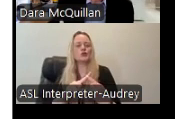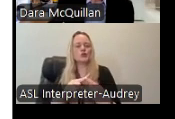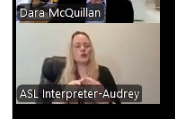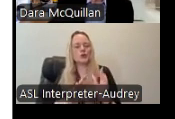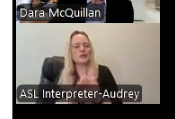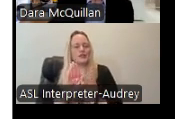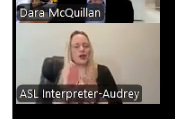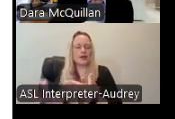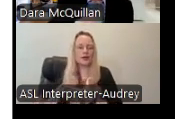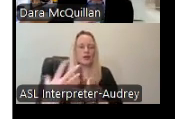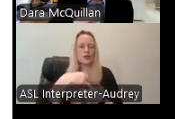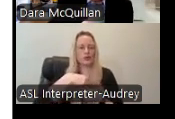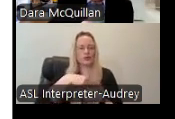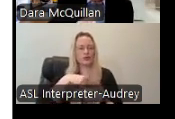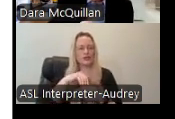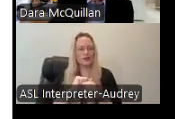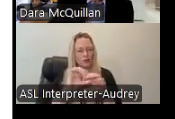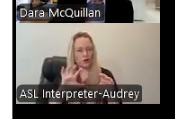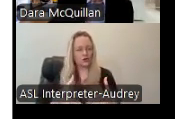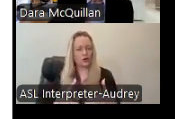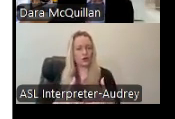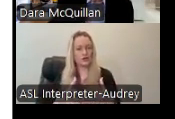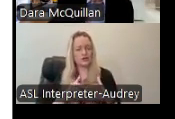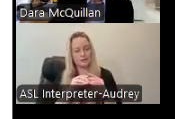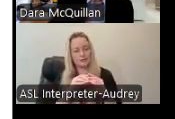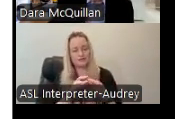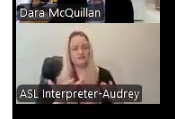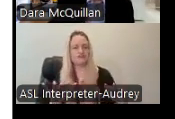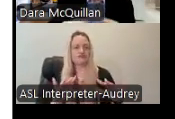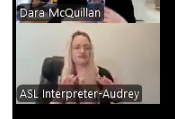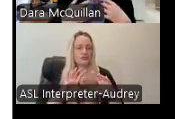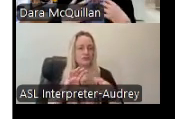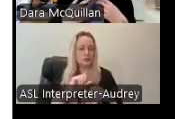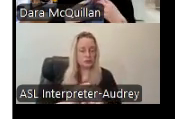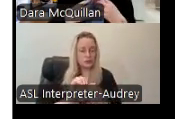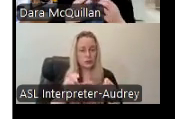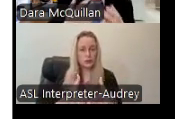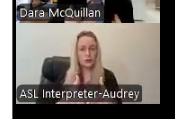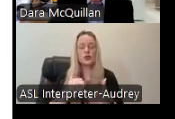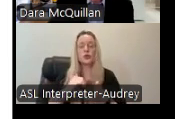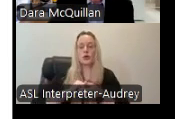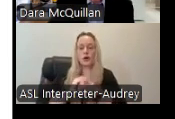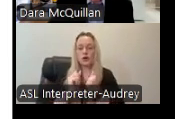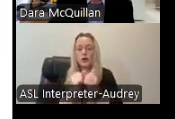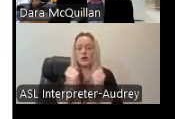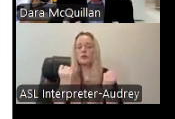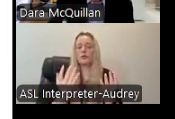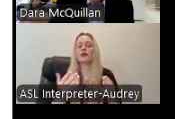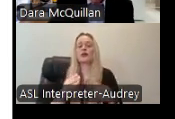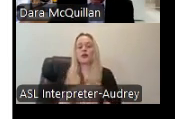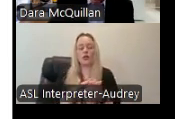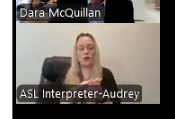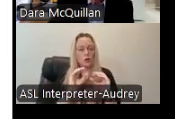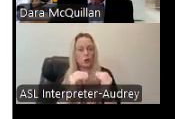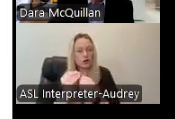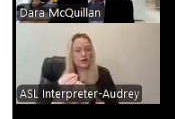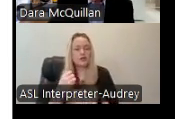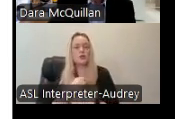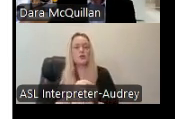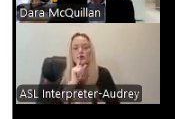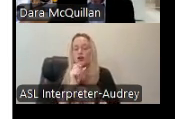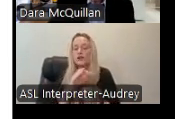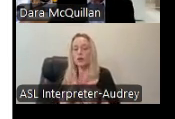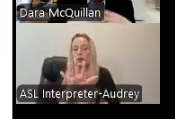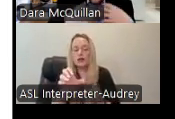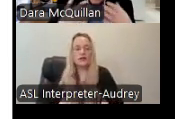workforce. And we partner with a lot of local organizations to make sure that our workforce has opportunity, accessibility, and